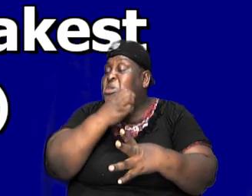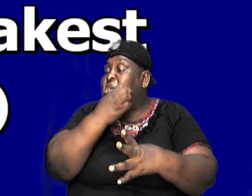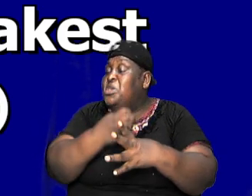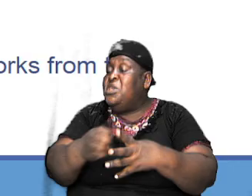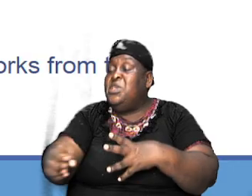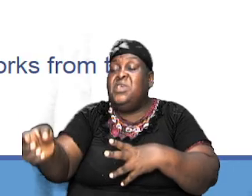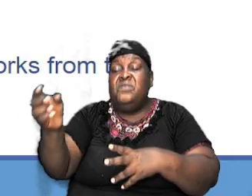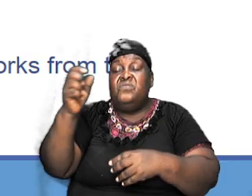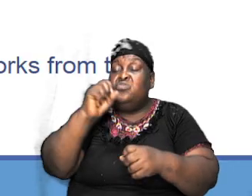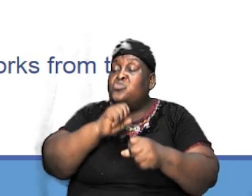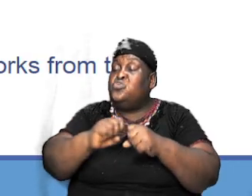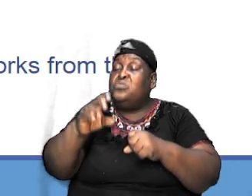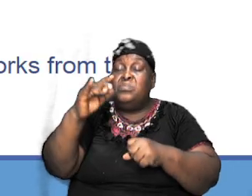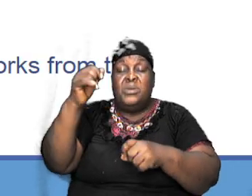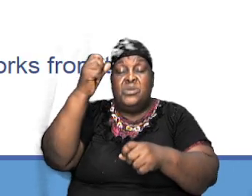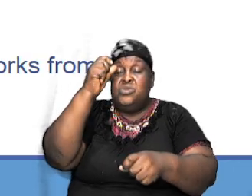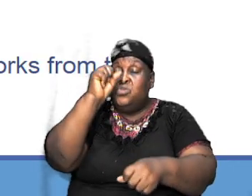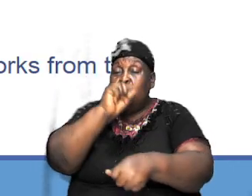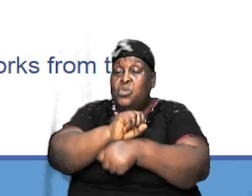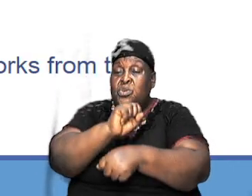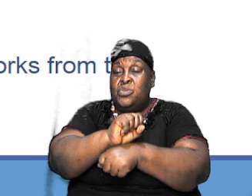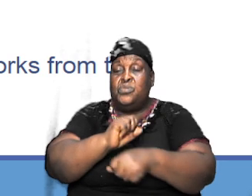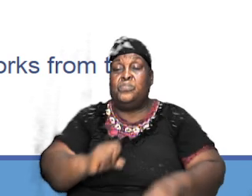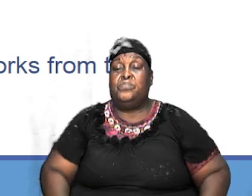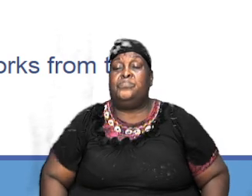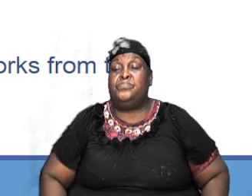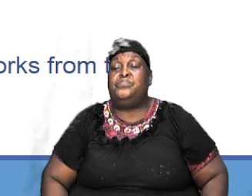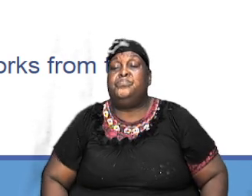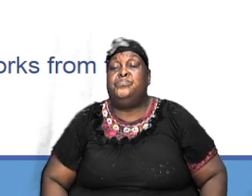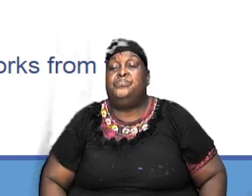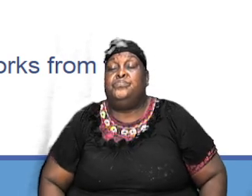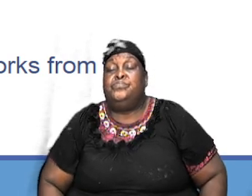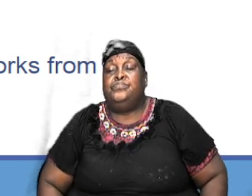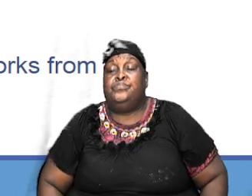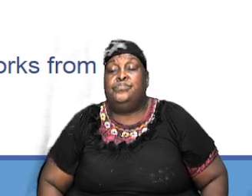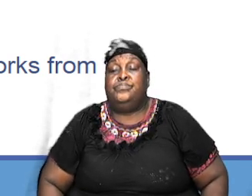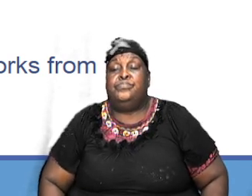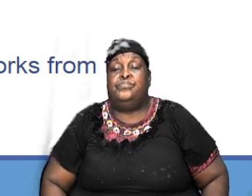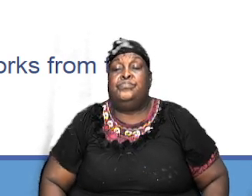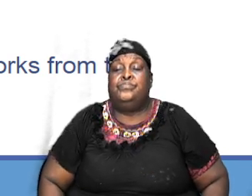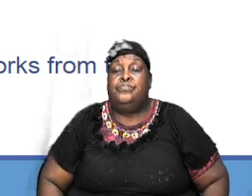his works. Let us go back to the slide.